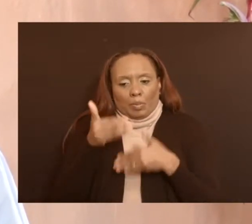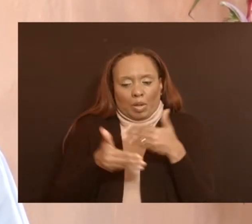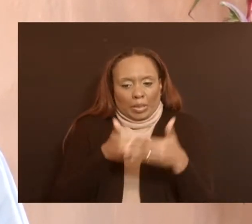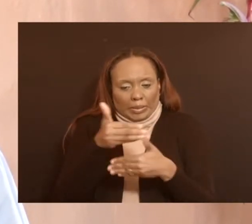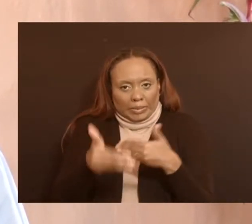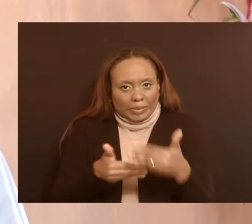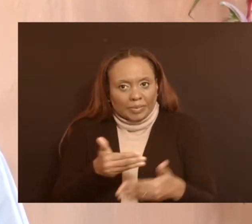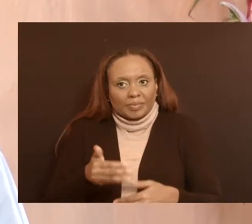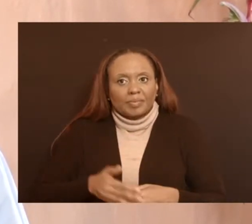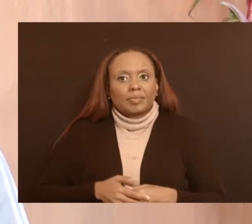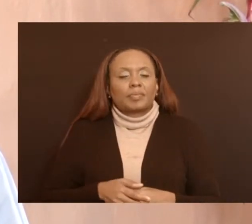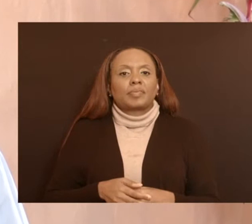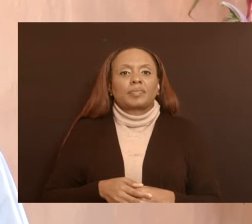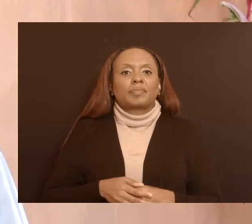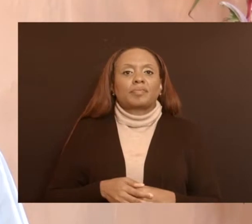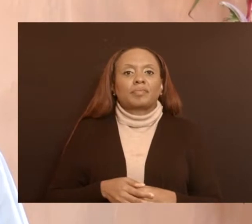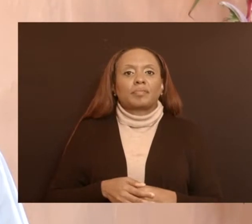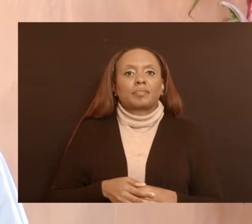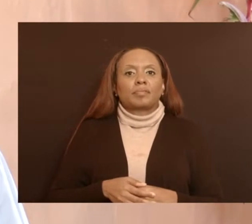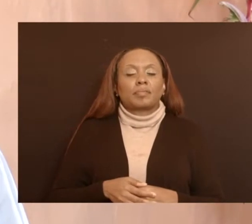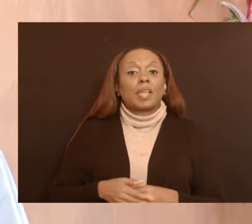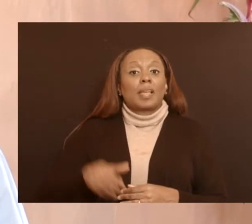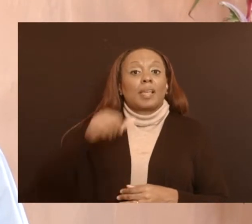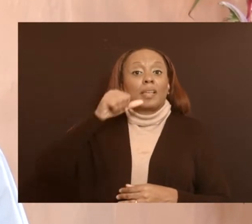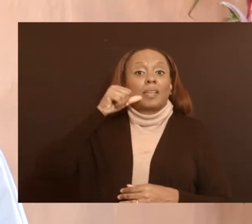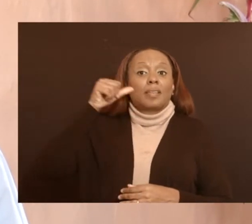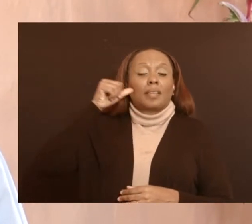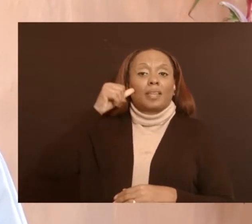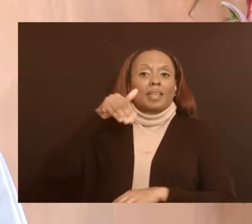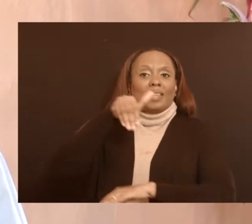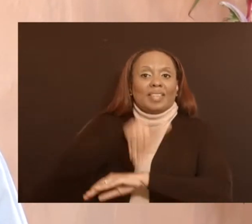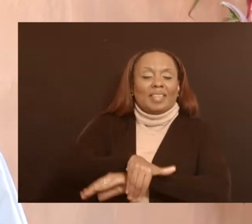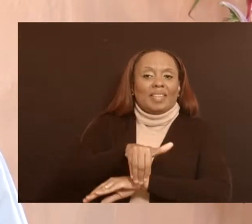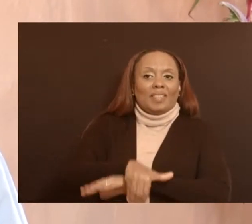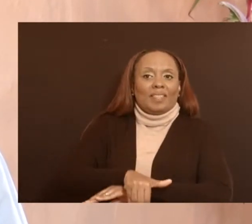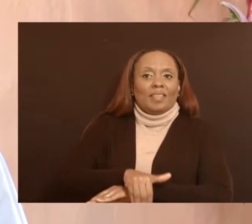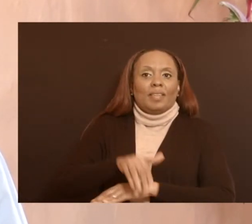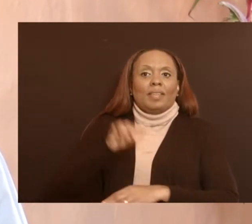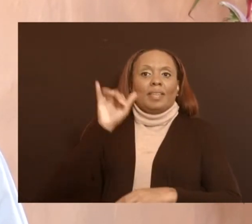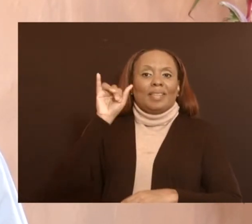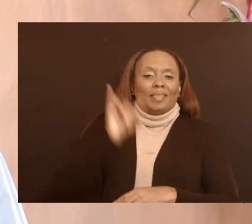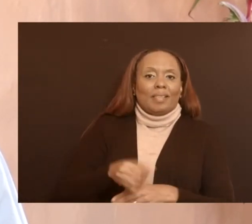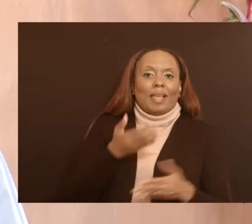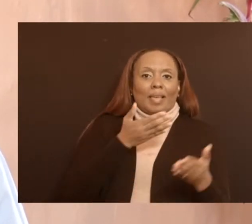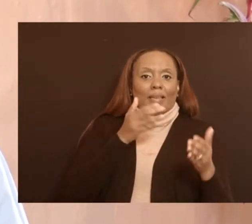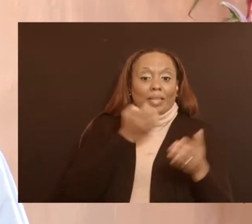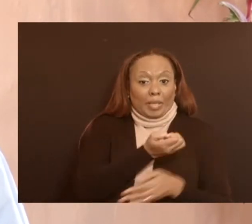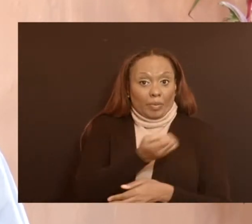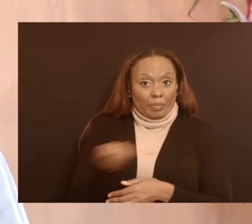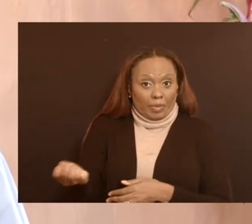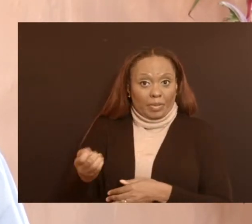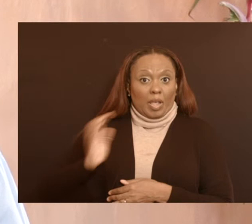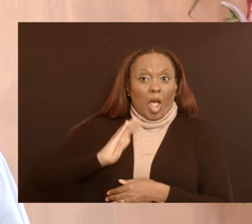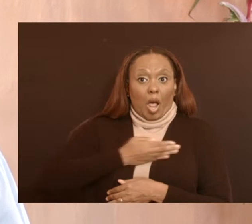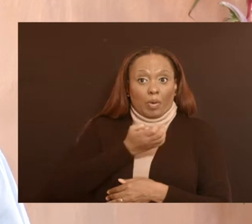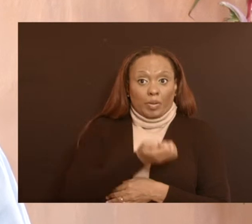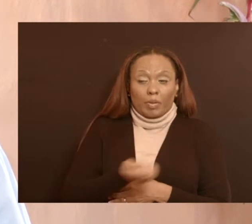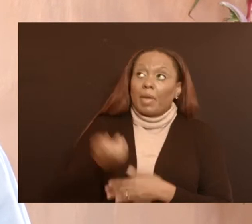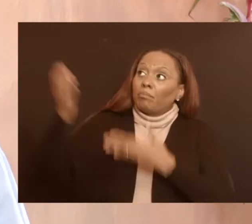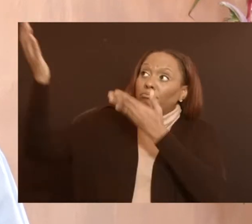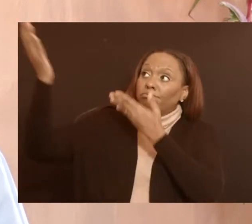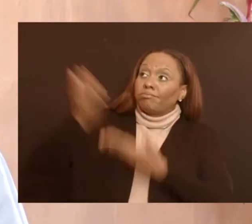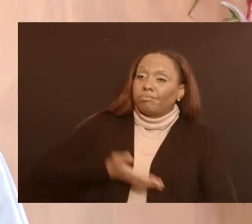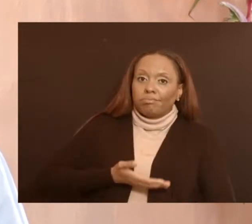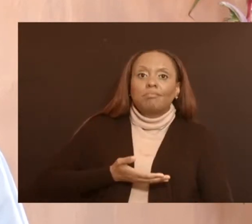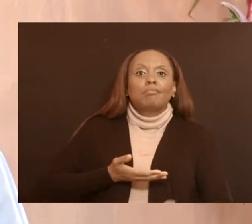say to you now that yesterday evening that equipment was returned to Barbados and the Best Dos Santos Public